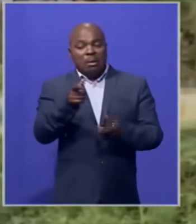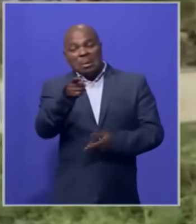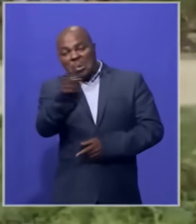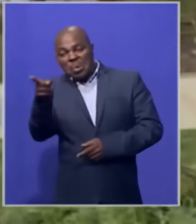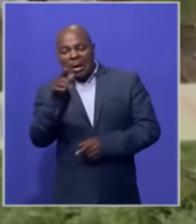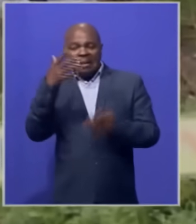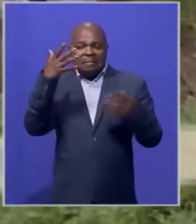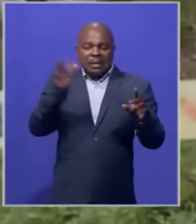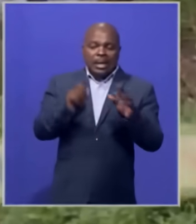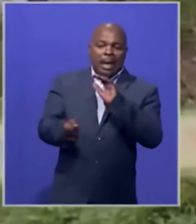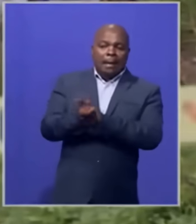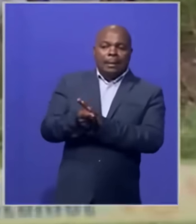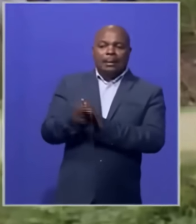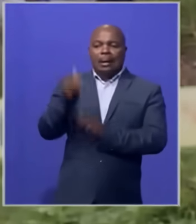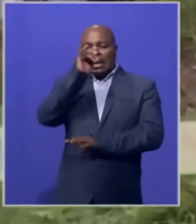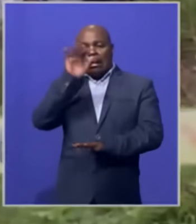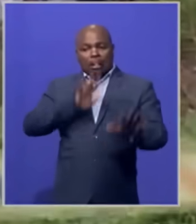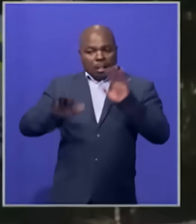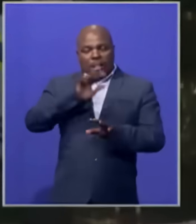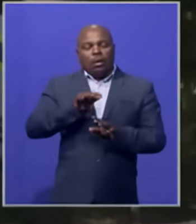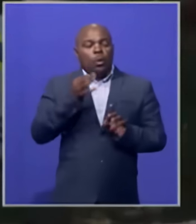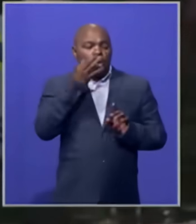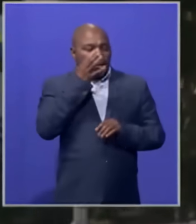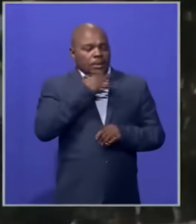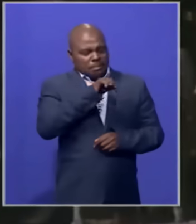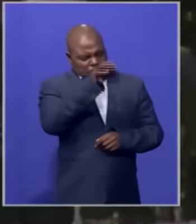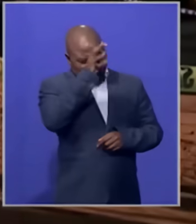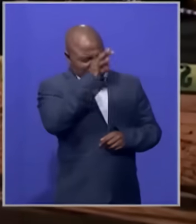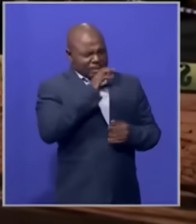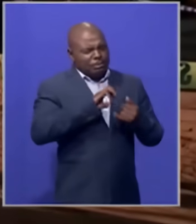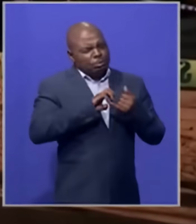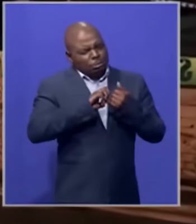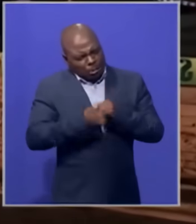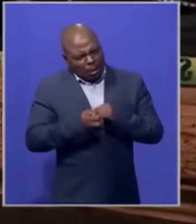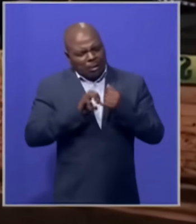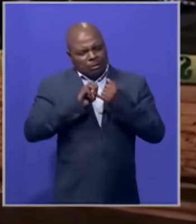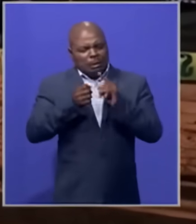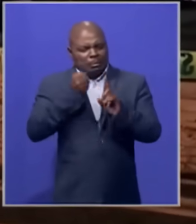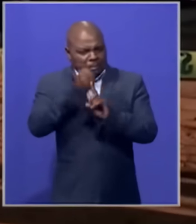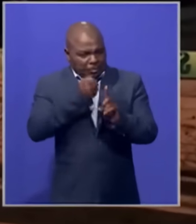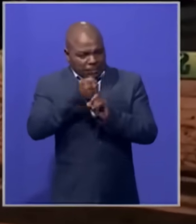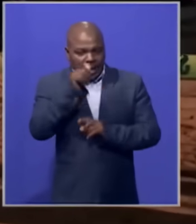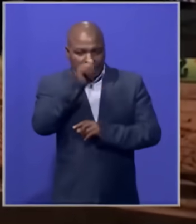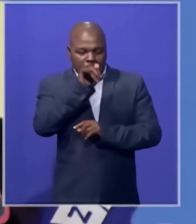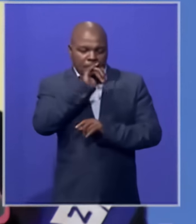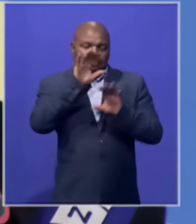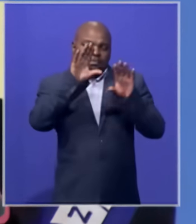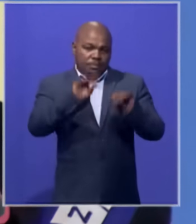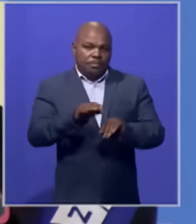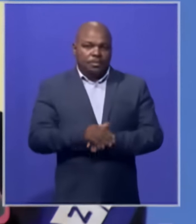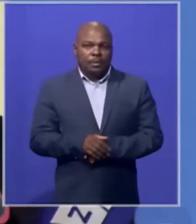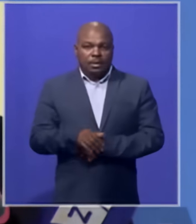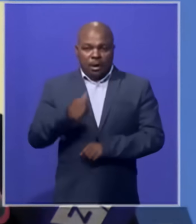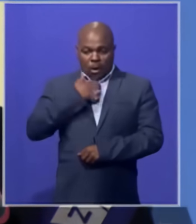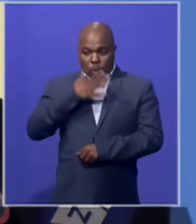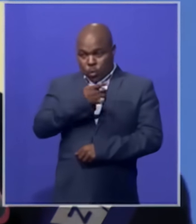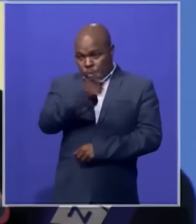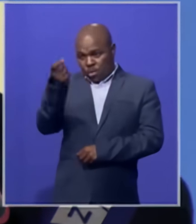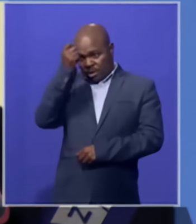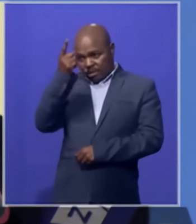bosenyi o re maphodisa a šoma bošego le mosegare go thibela le go fokotša bosenyi setšhabeng. I want you to know that I understand and